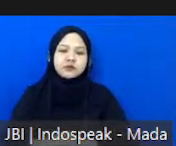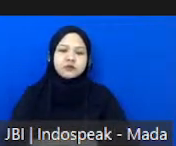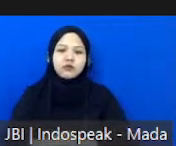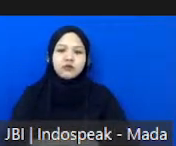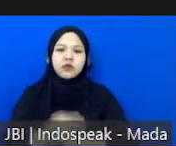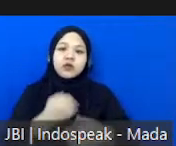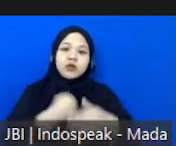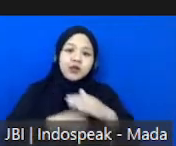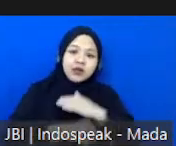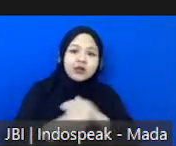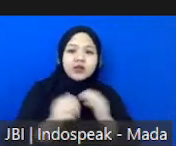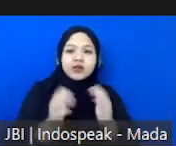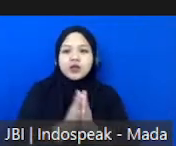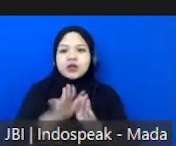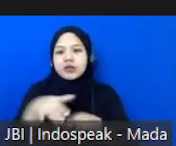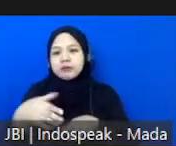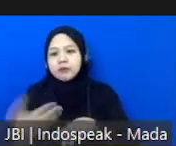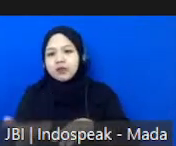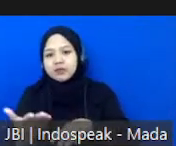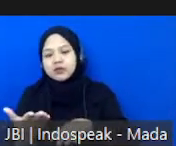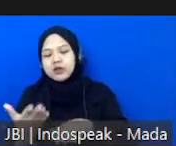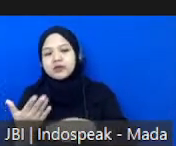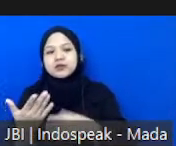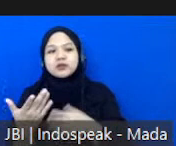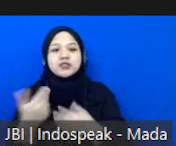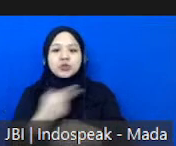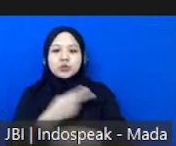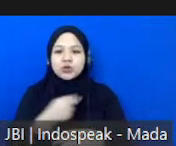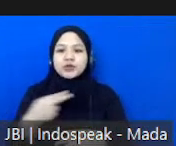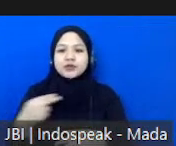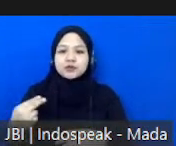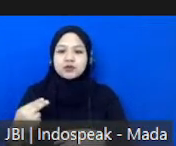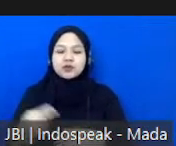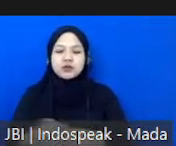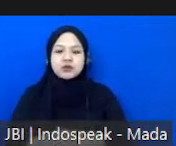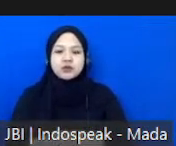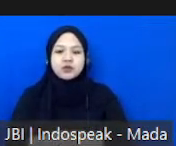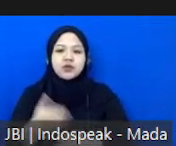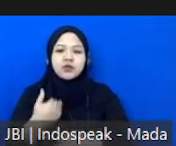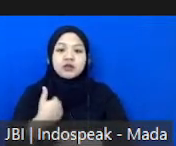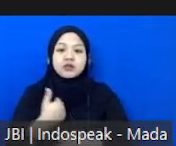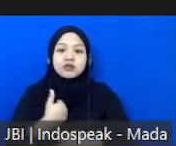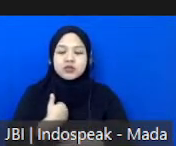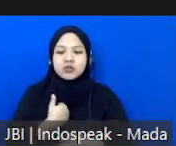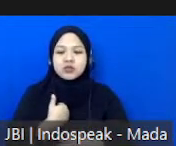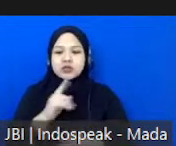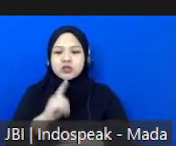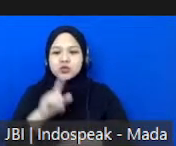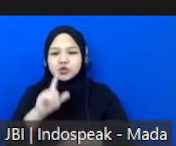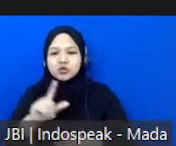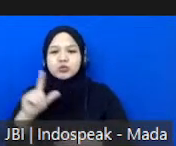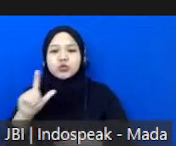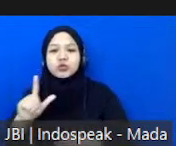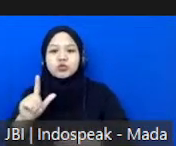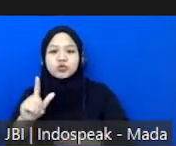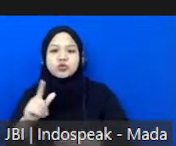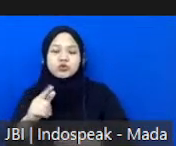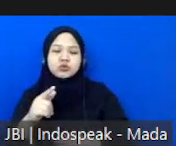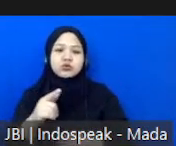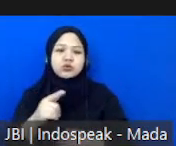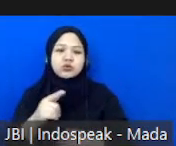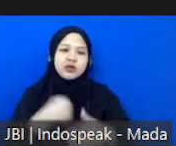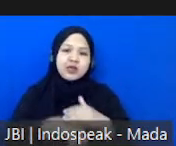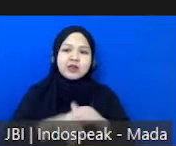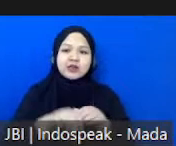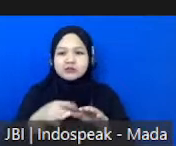in Indonesia. We know that with 177 maternal mortality ratio per 1,000 live births, Indonesia is not